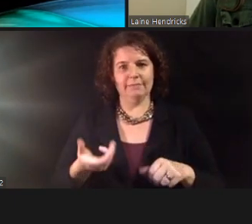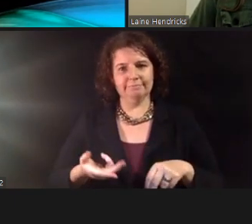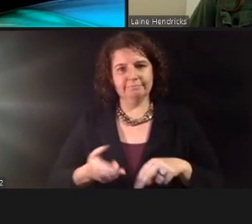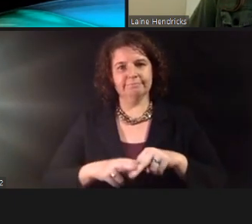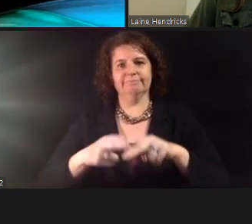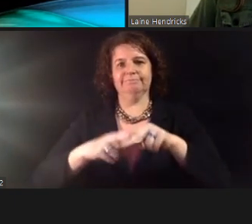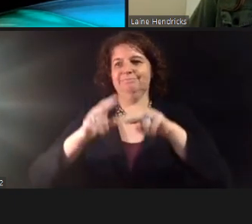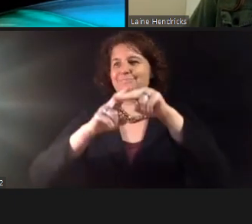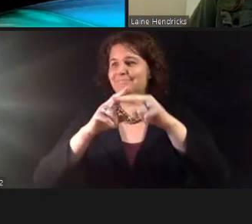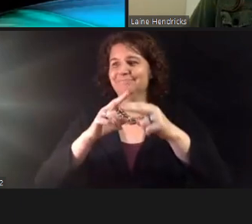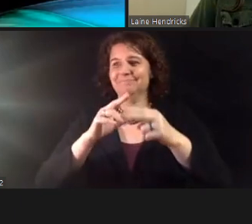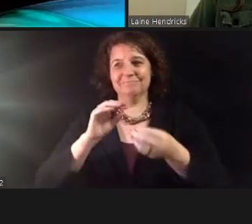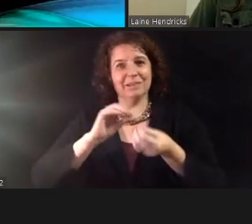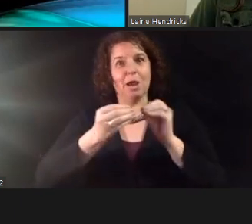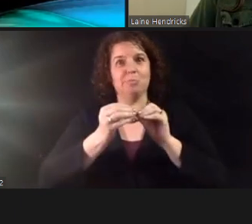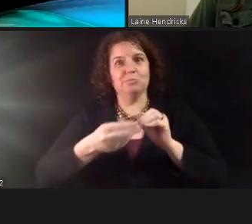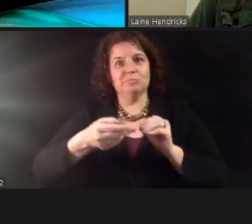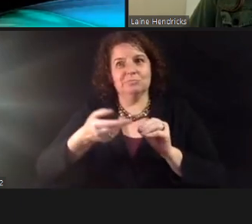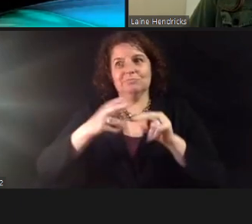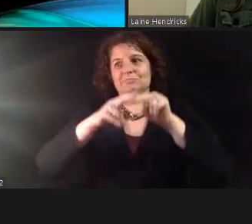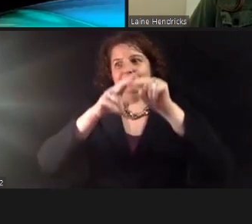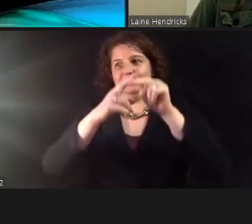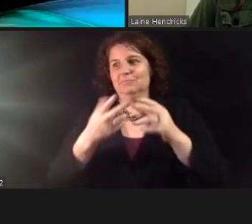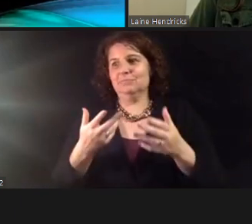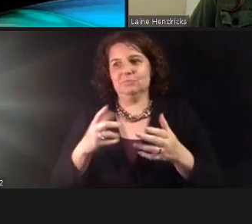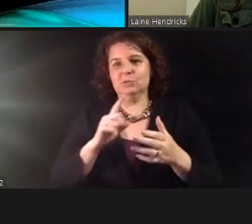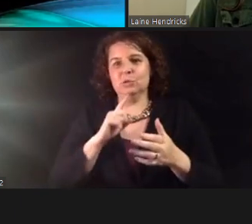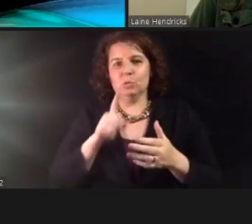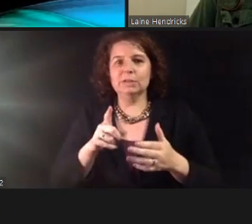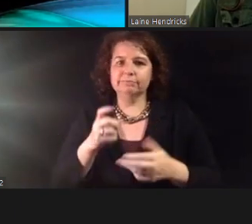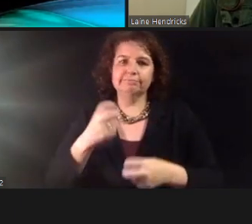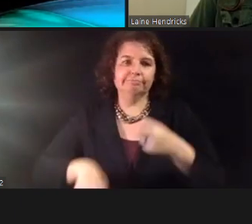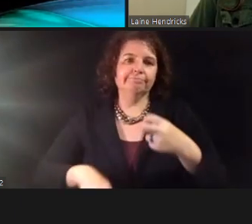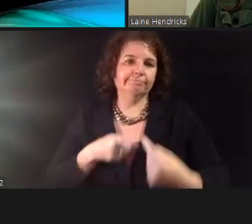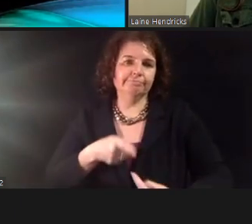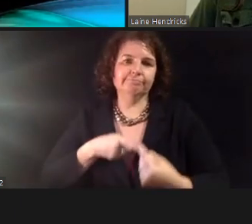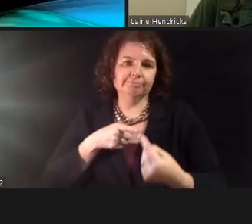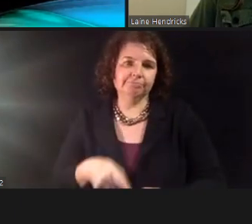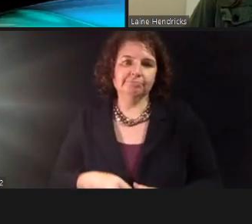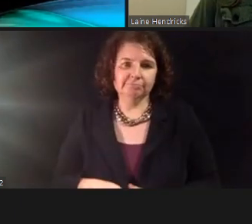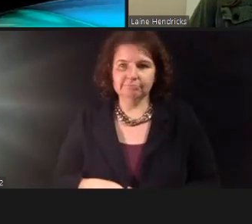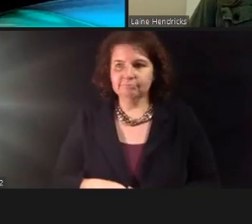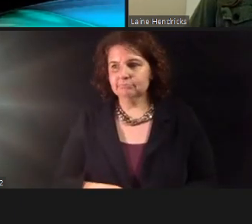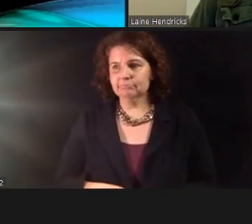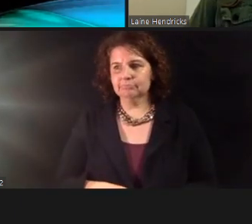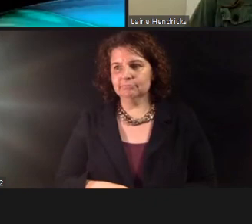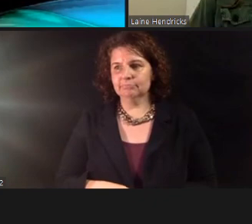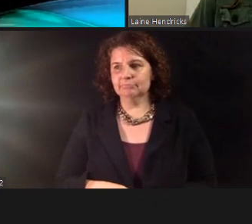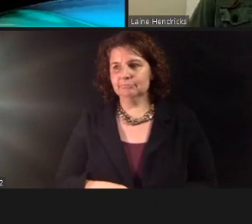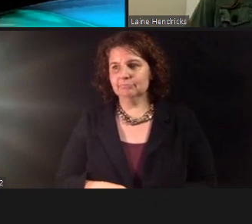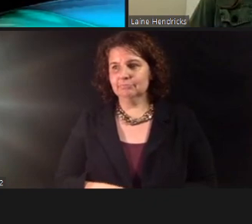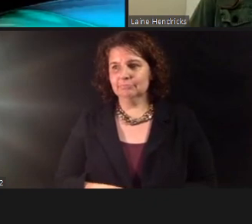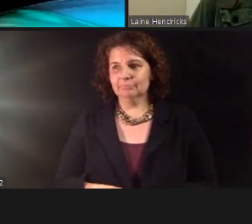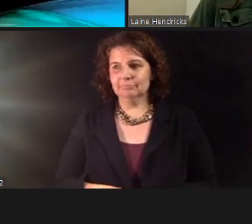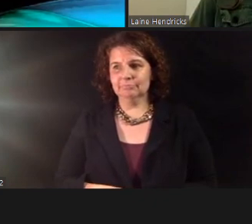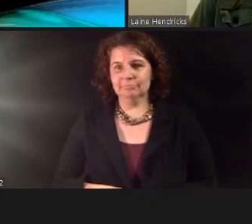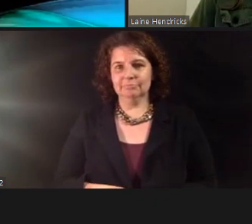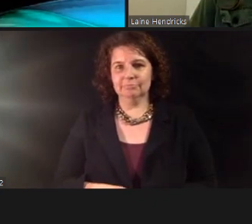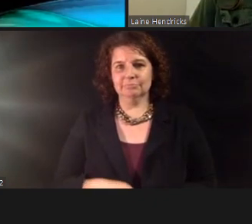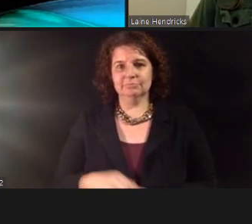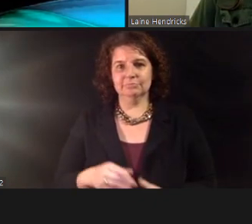like Quest have experienced real shortages nationally in terms of the reagents and the instruments, where we're having 7 to